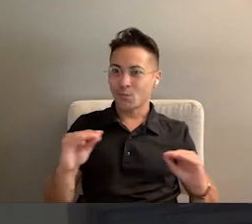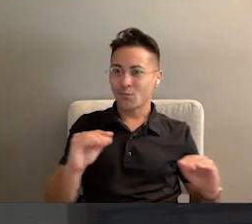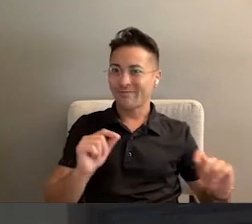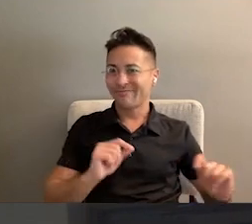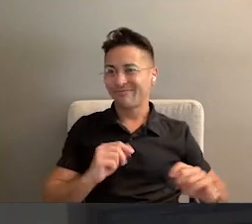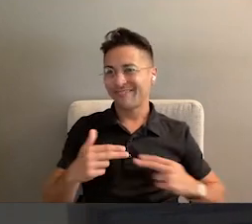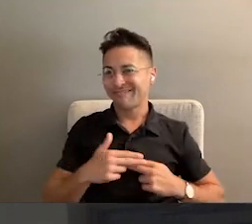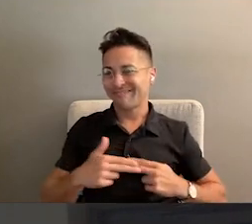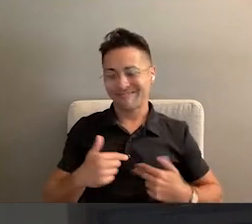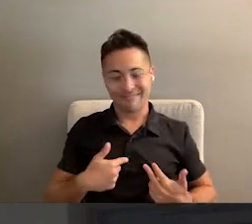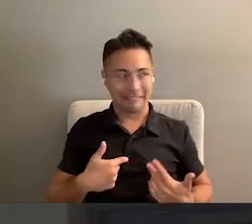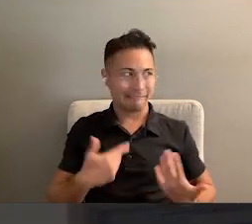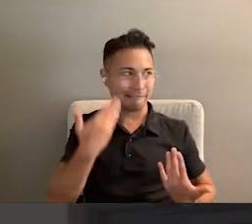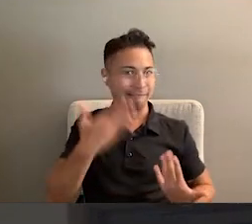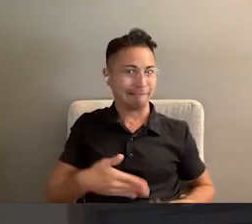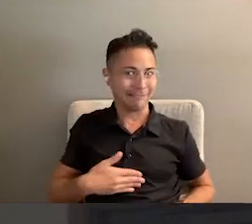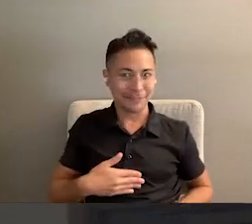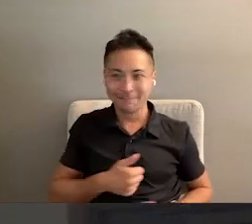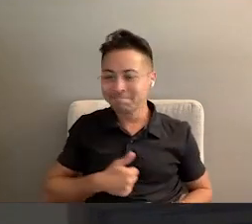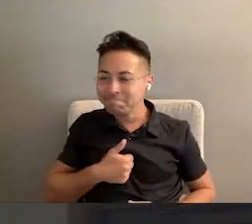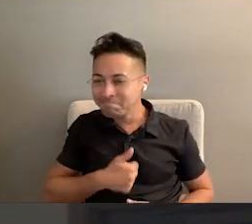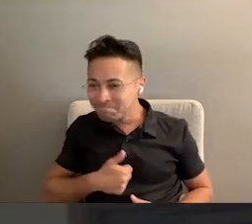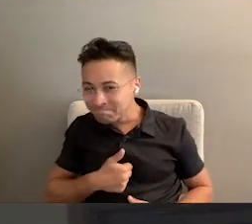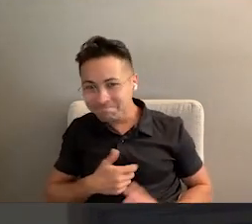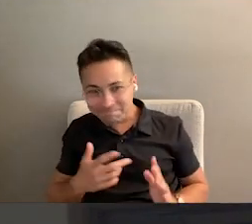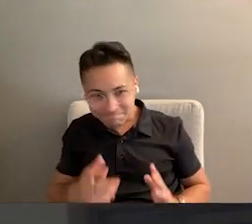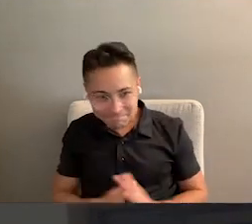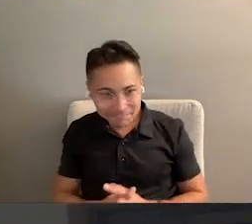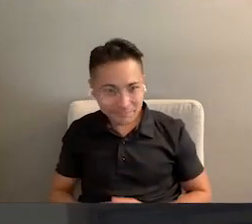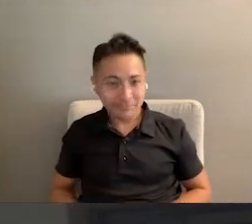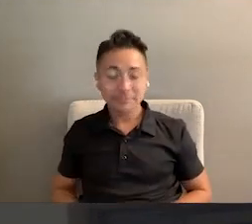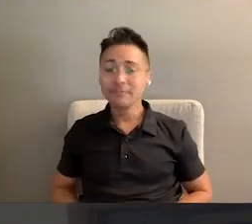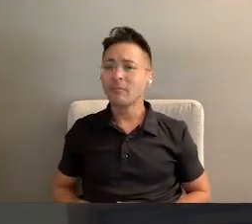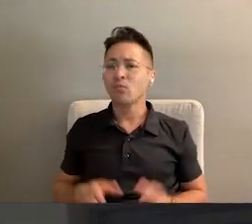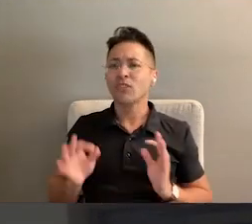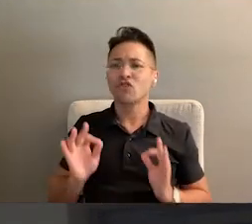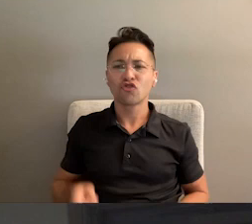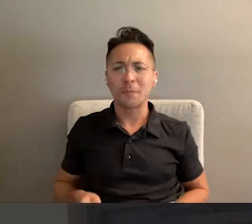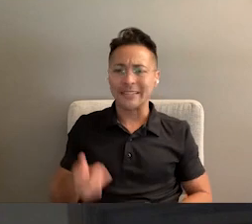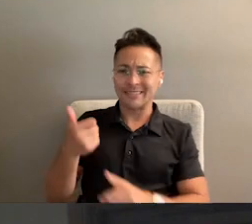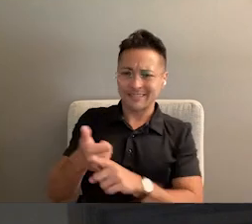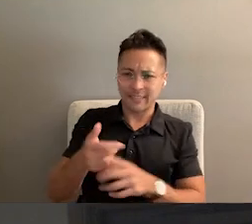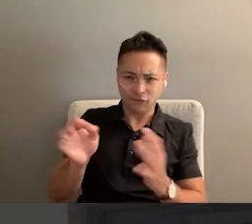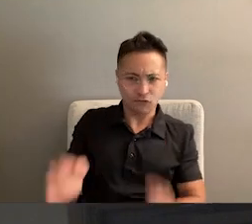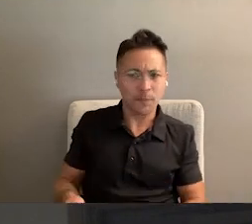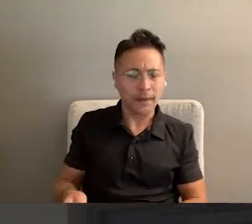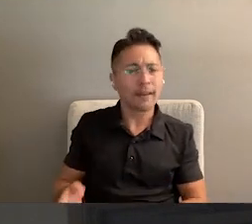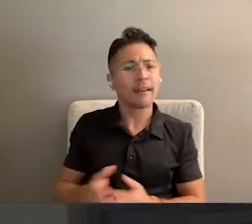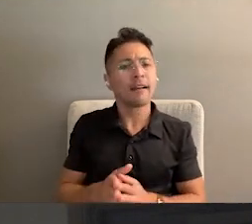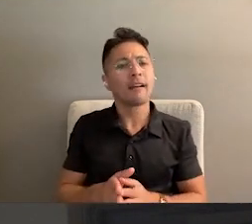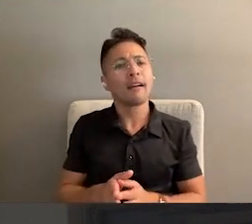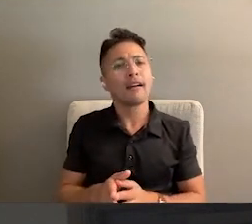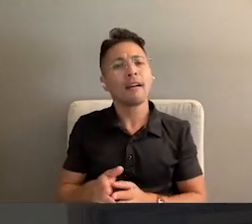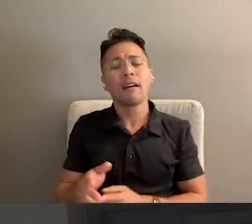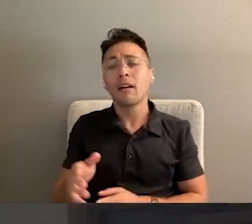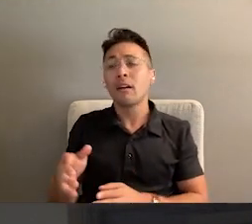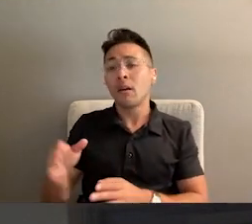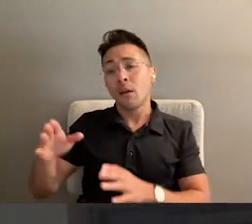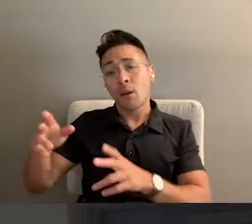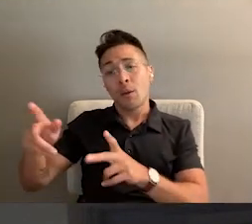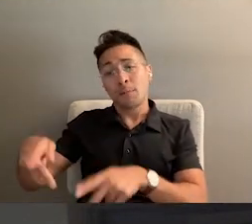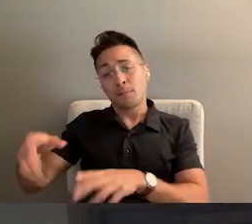son. Okay. It's a motion slide, I didn't know that. I'm so sorry. Okay, so the